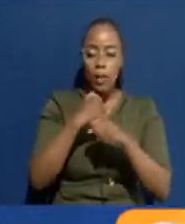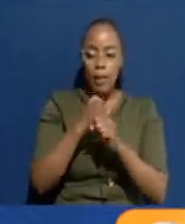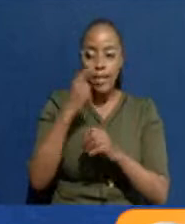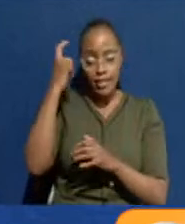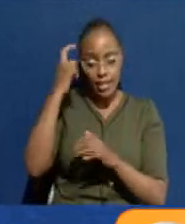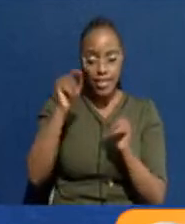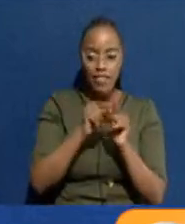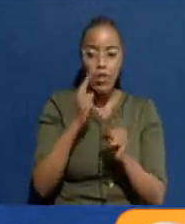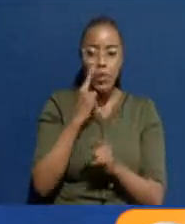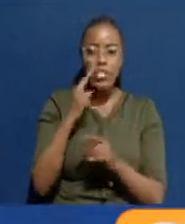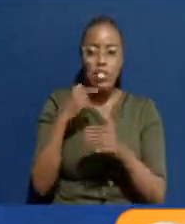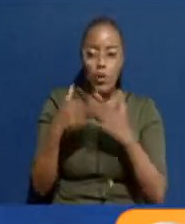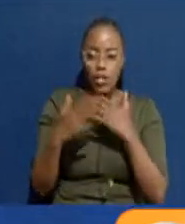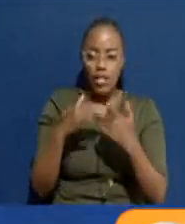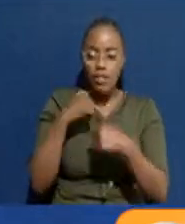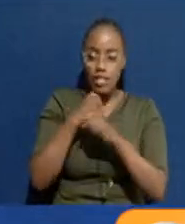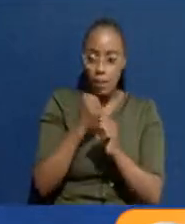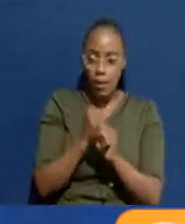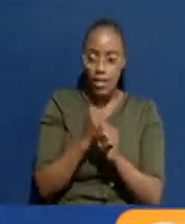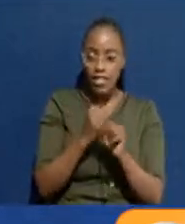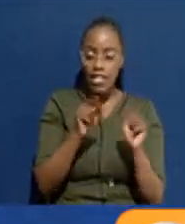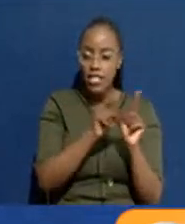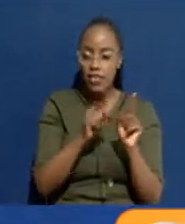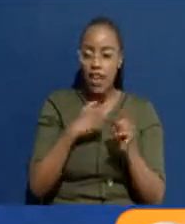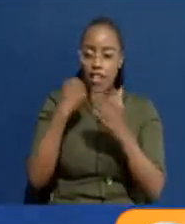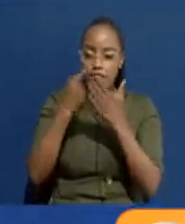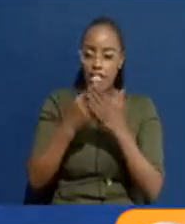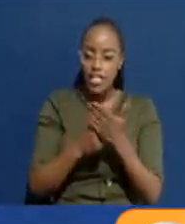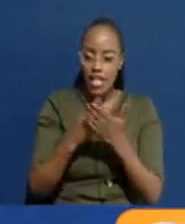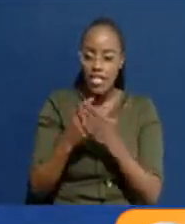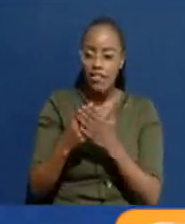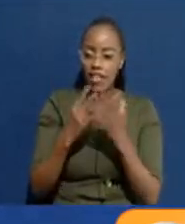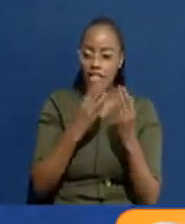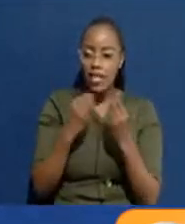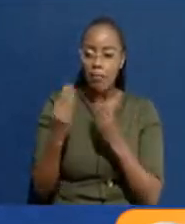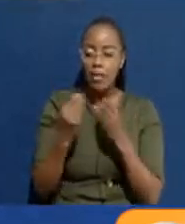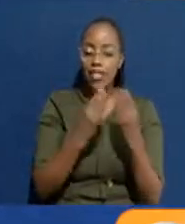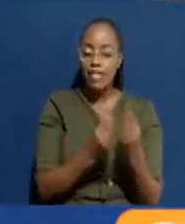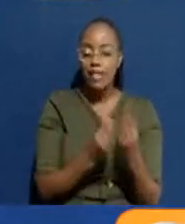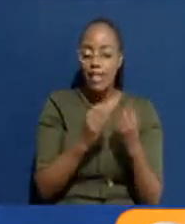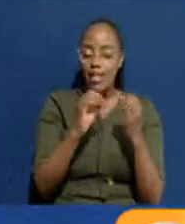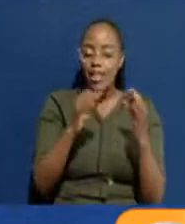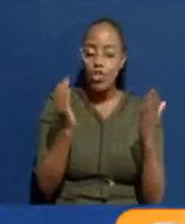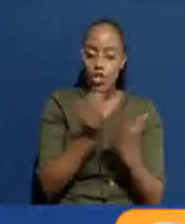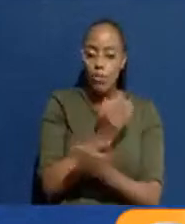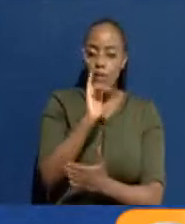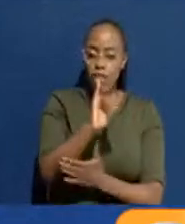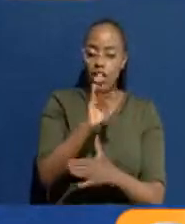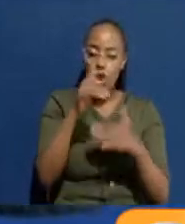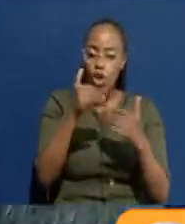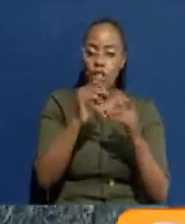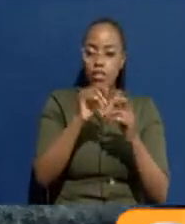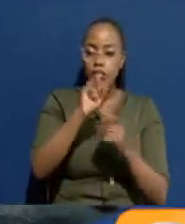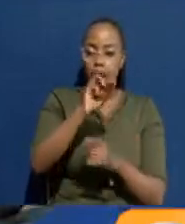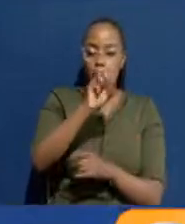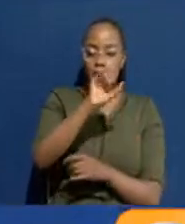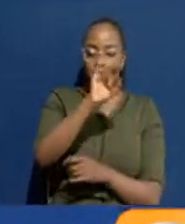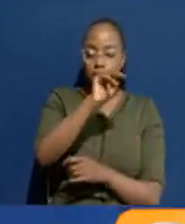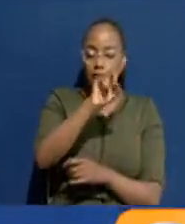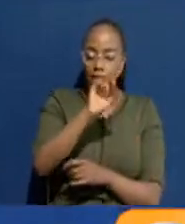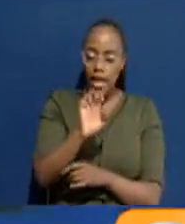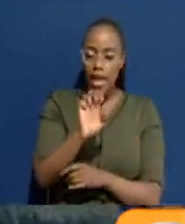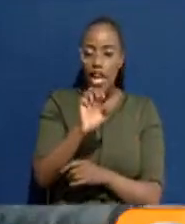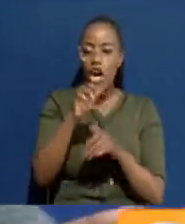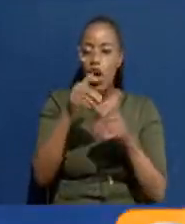We'll so that you stop making these discussions a little bit too simplistic that if you remove, if you made Masindo Muliro University